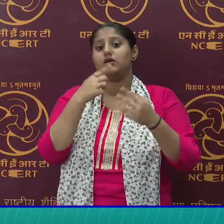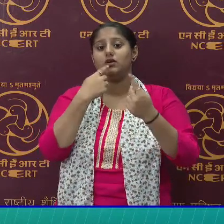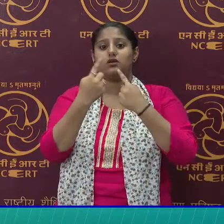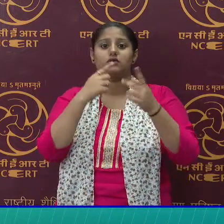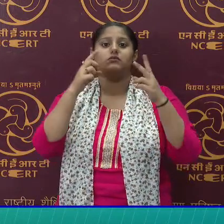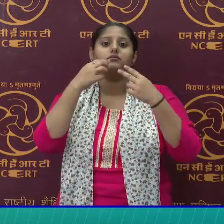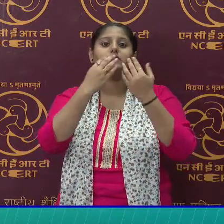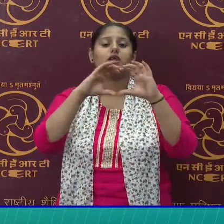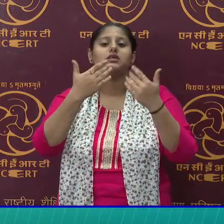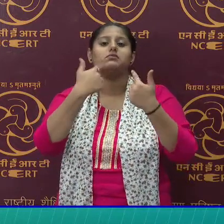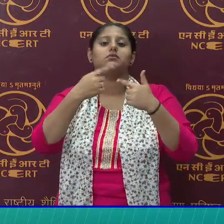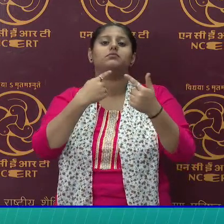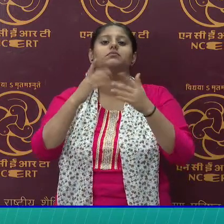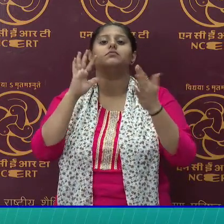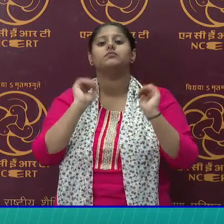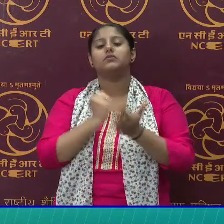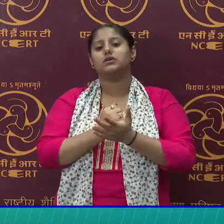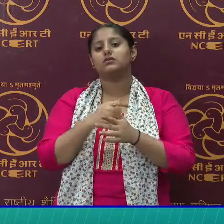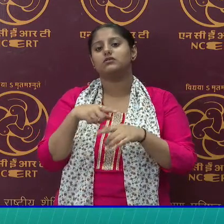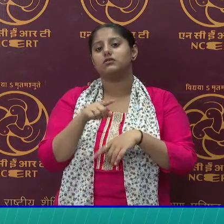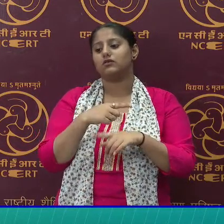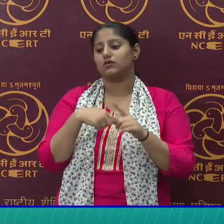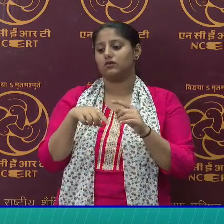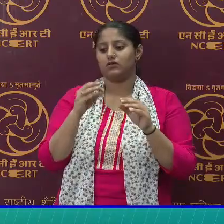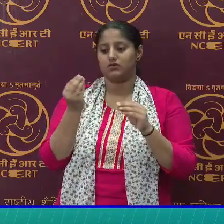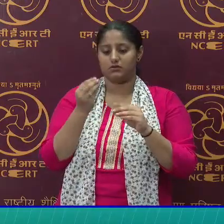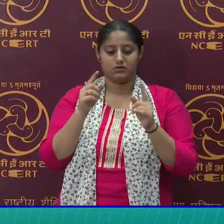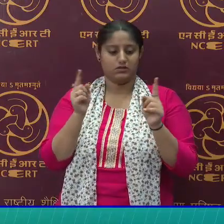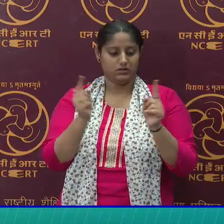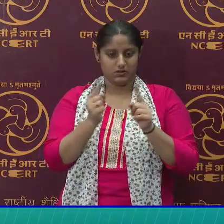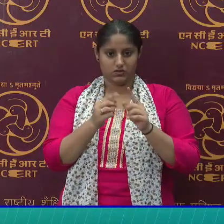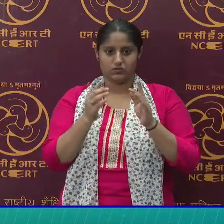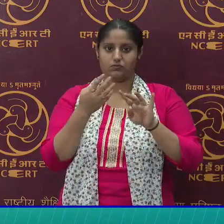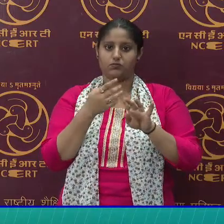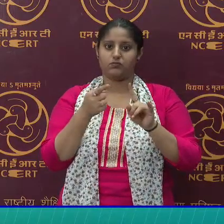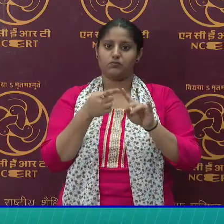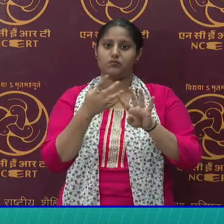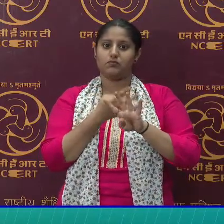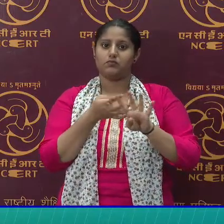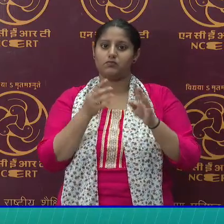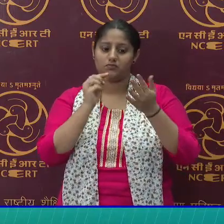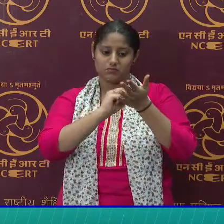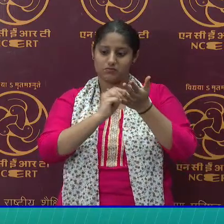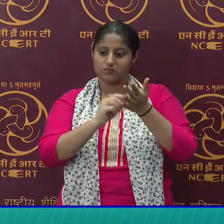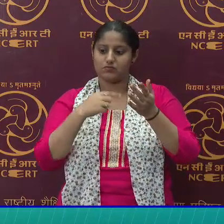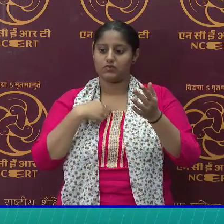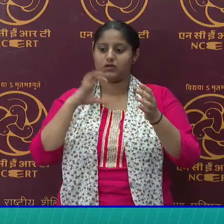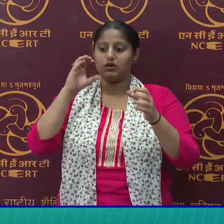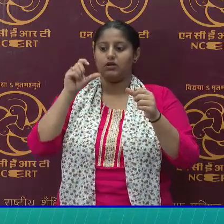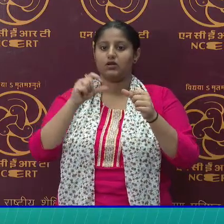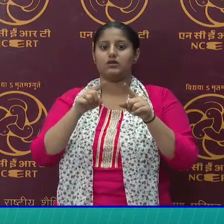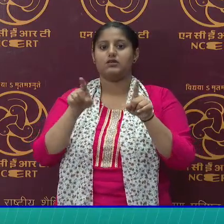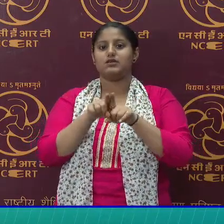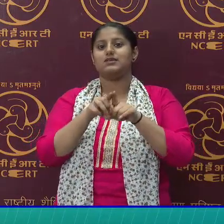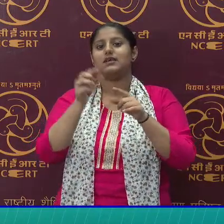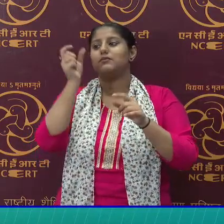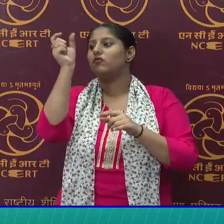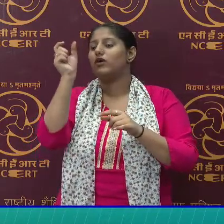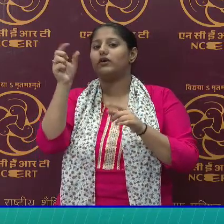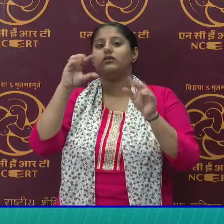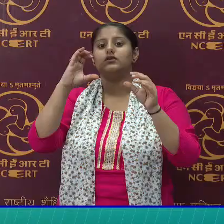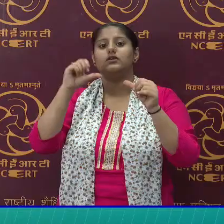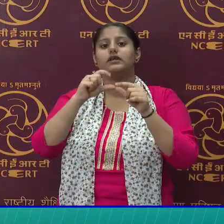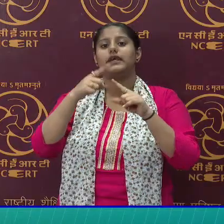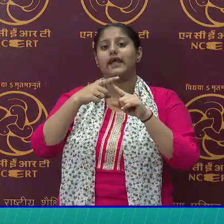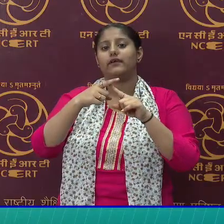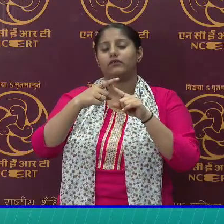that is true. And we have also a small exercise in which we have asked children to write the word cat, for instance, CAT, cat,